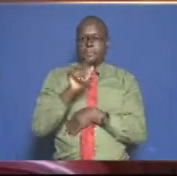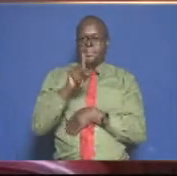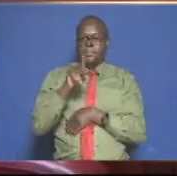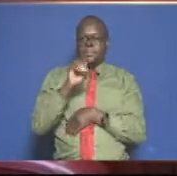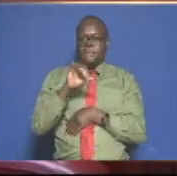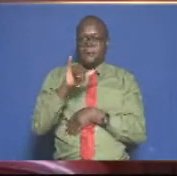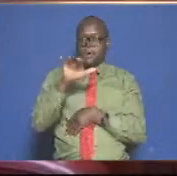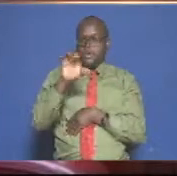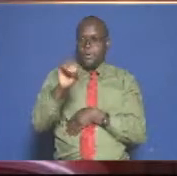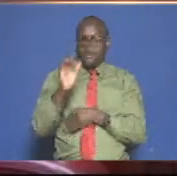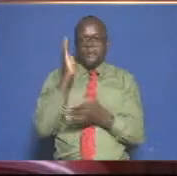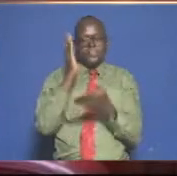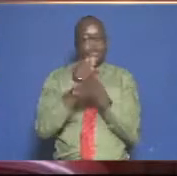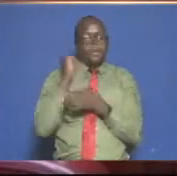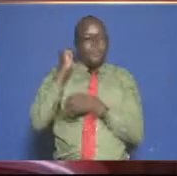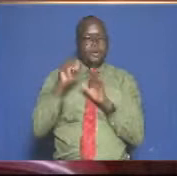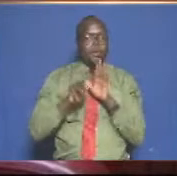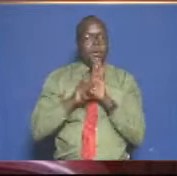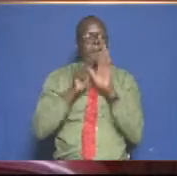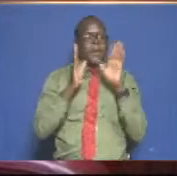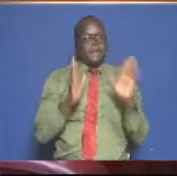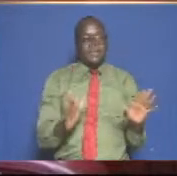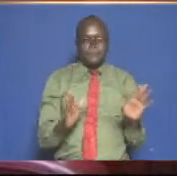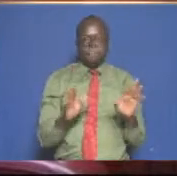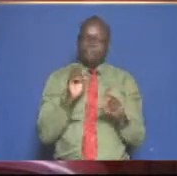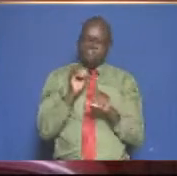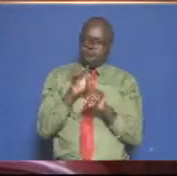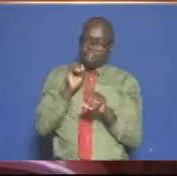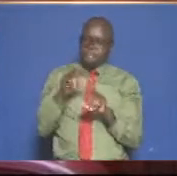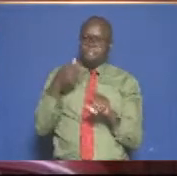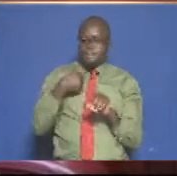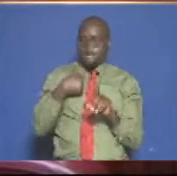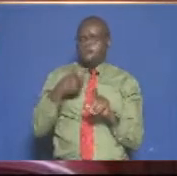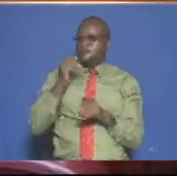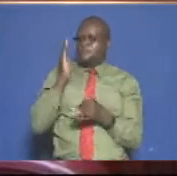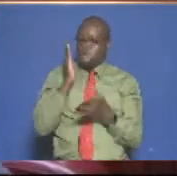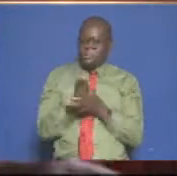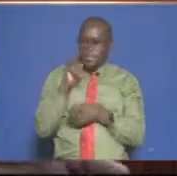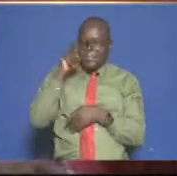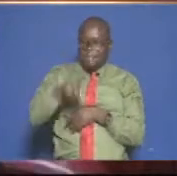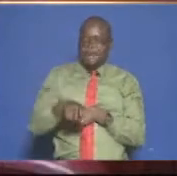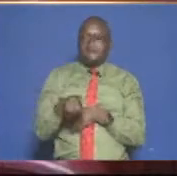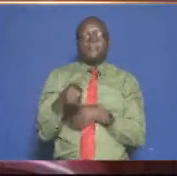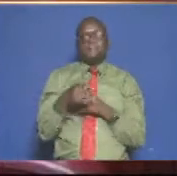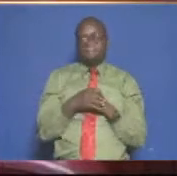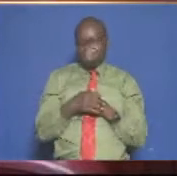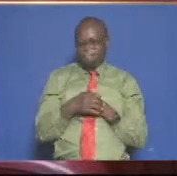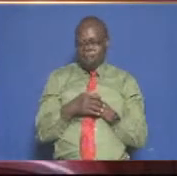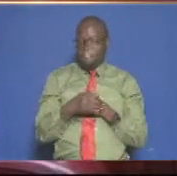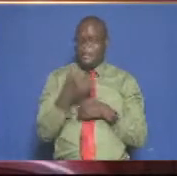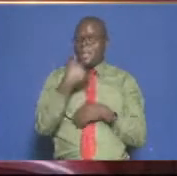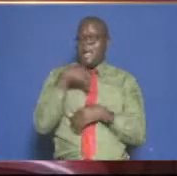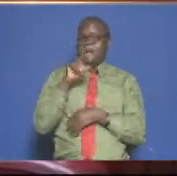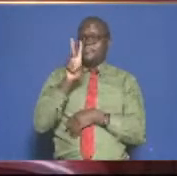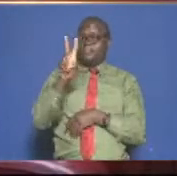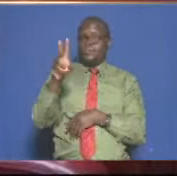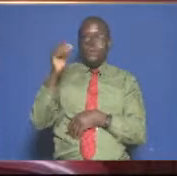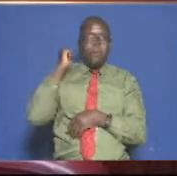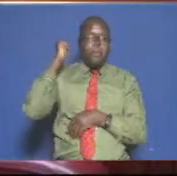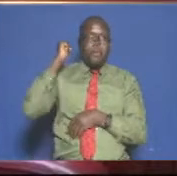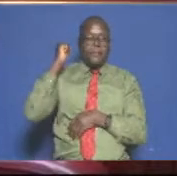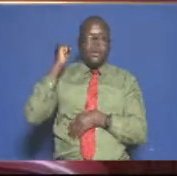mentor, and indeed he was. I must confess that I've had two political